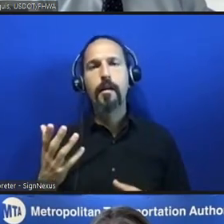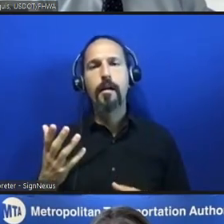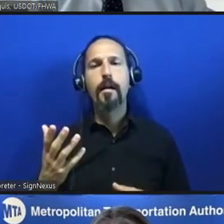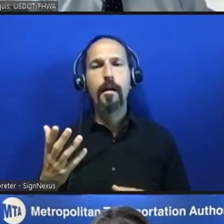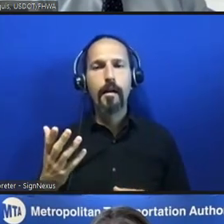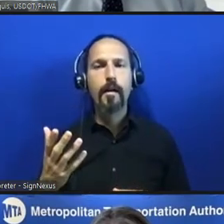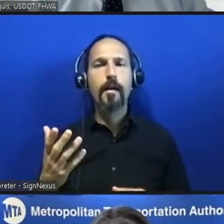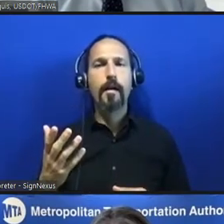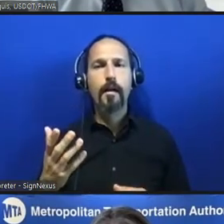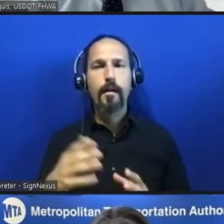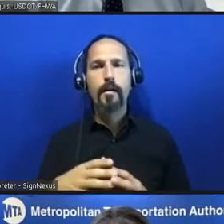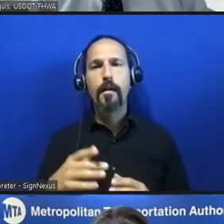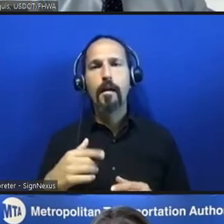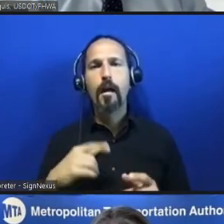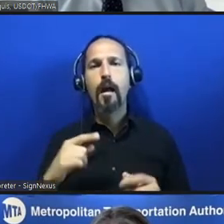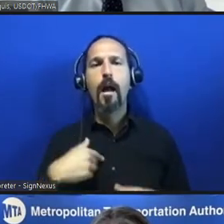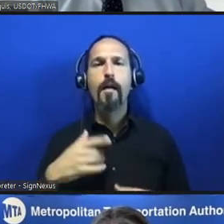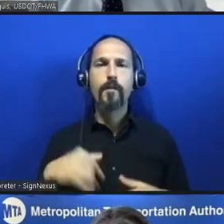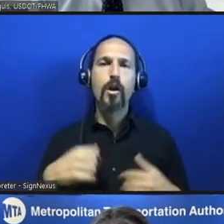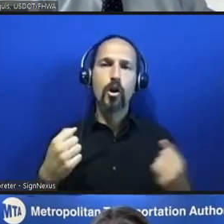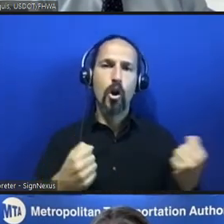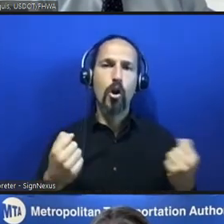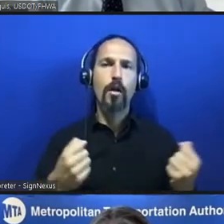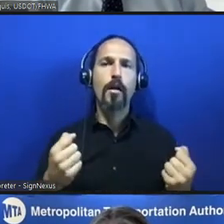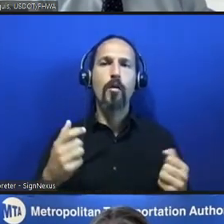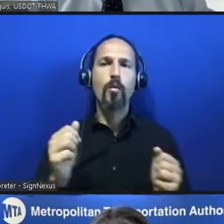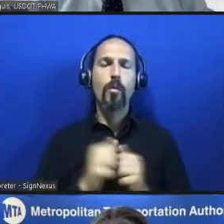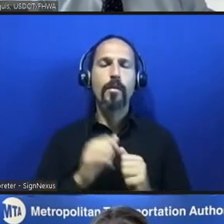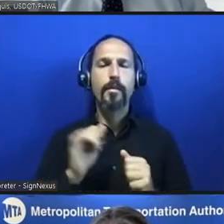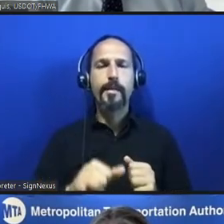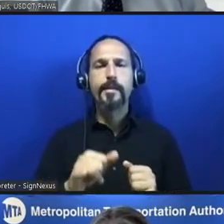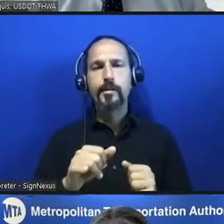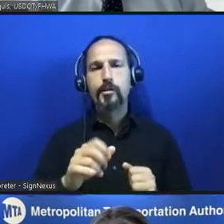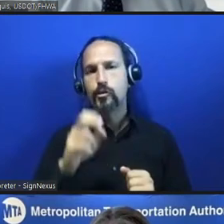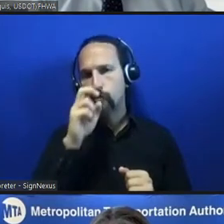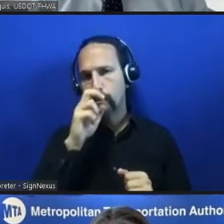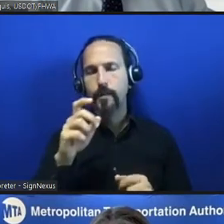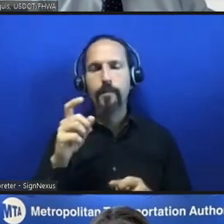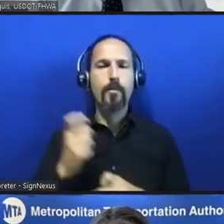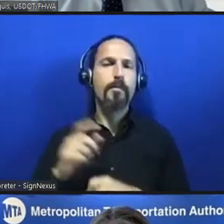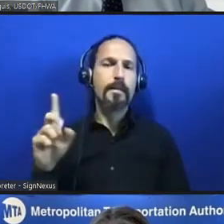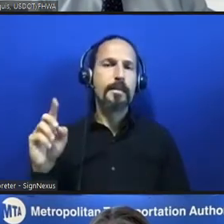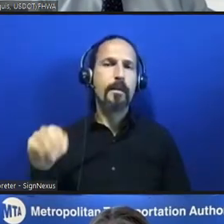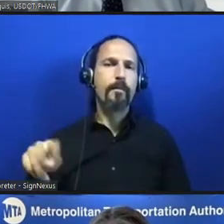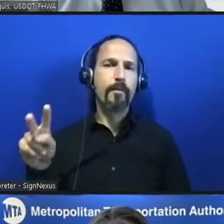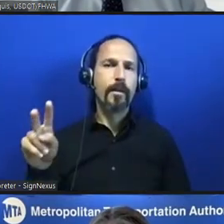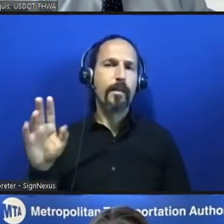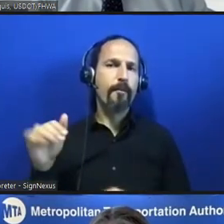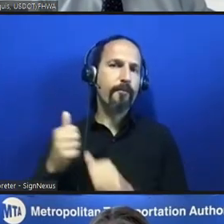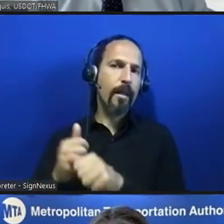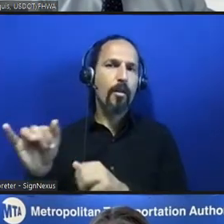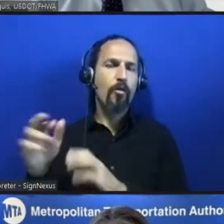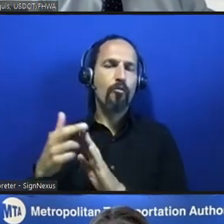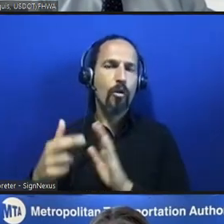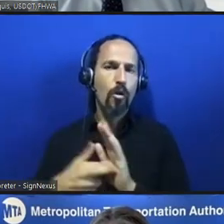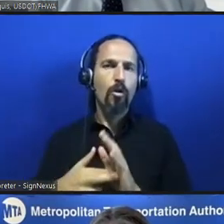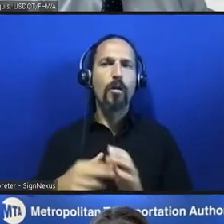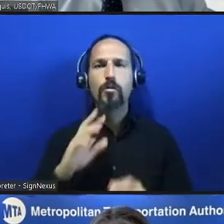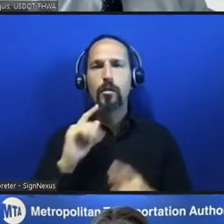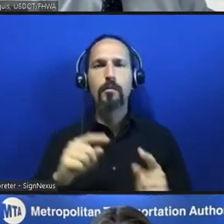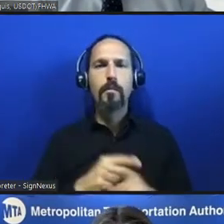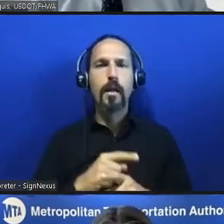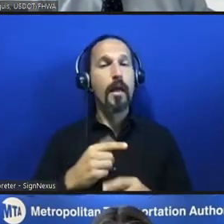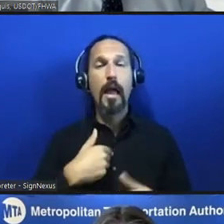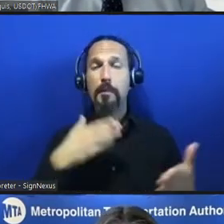um who operates a motor vehicle on District qualifications set forth by the DMV and I'm speaking against congestion